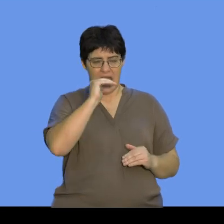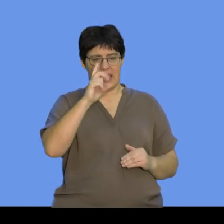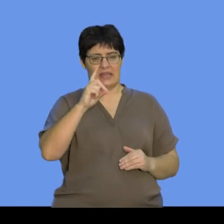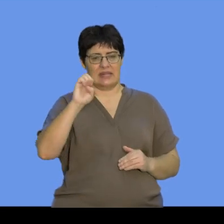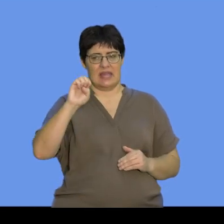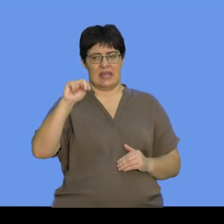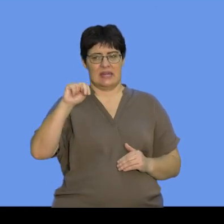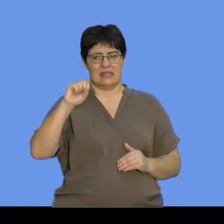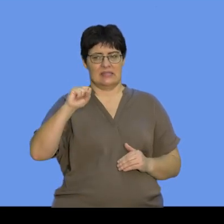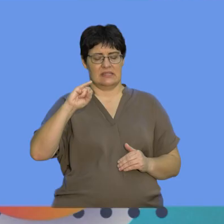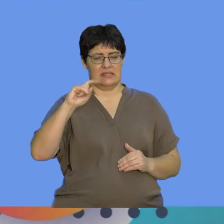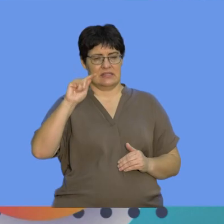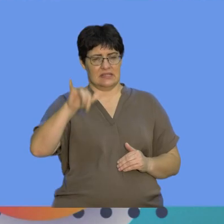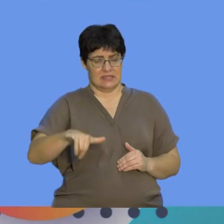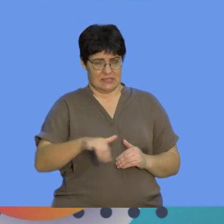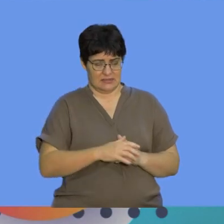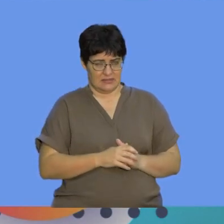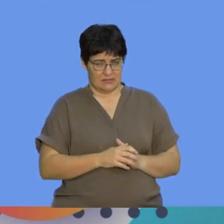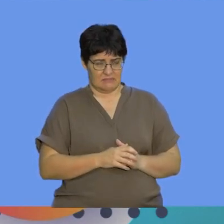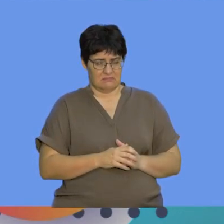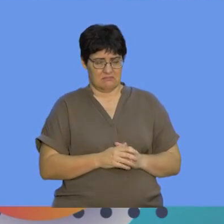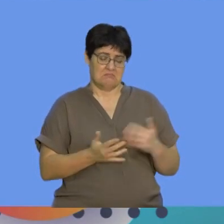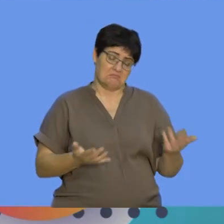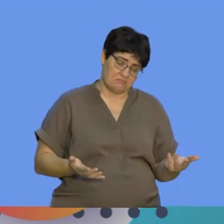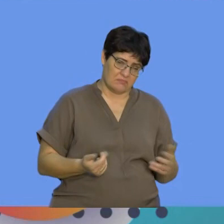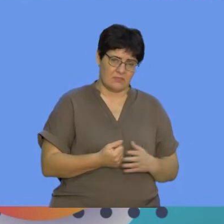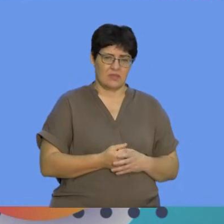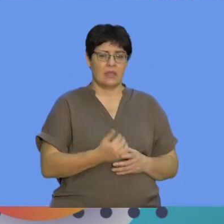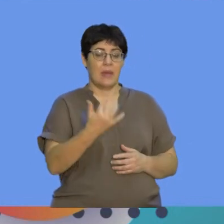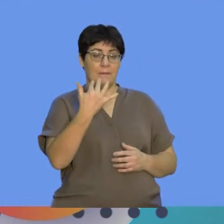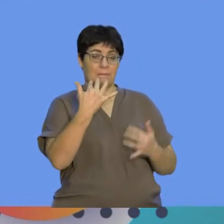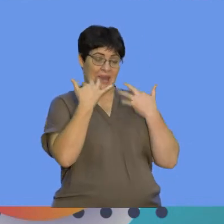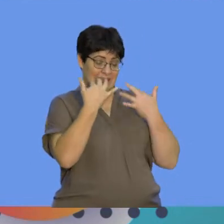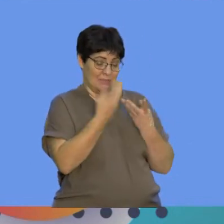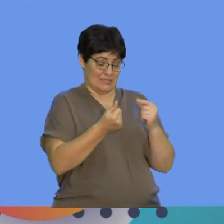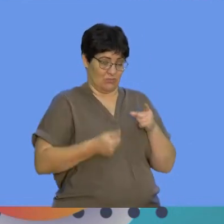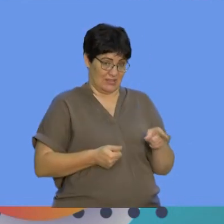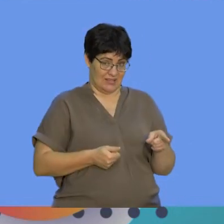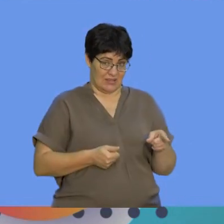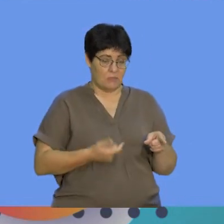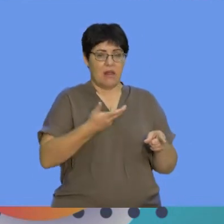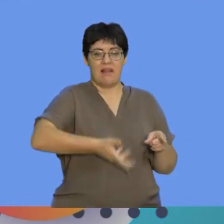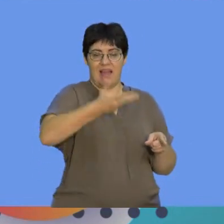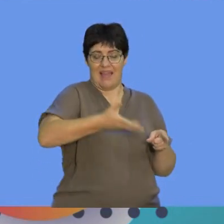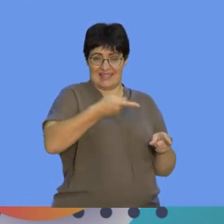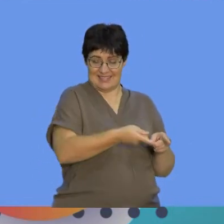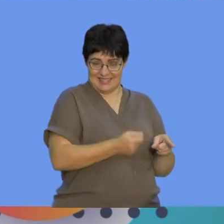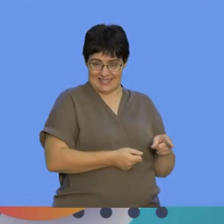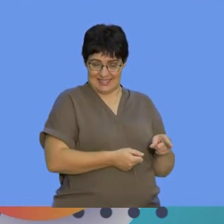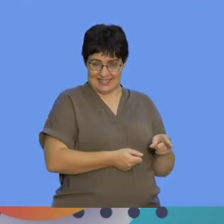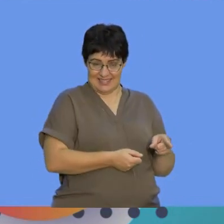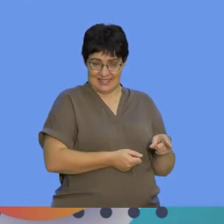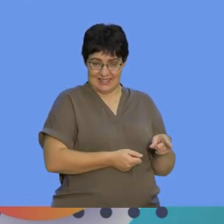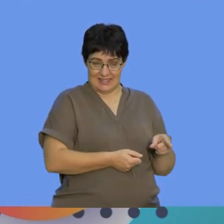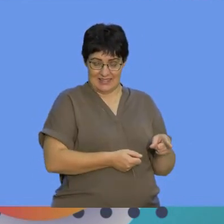right? So you have a case whereby the plastic material is lighter for its size,